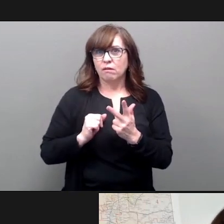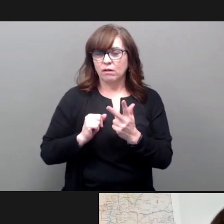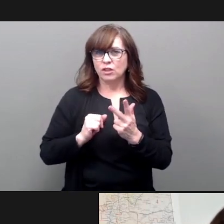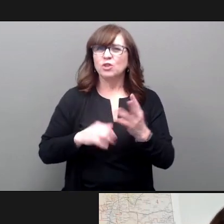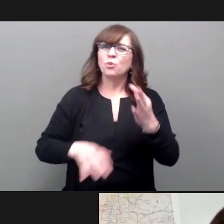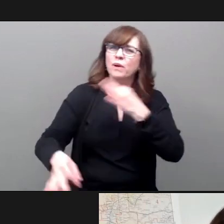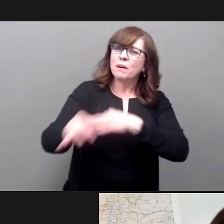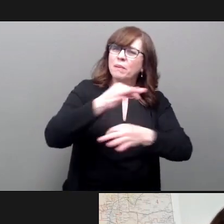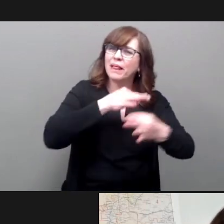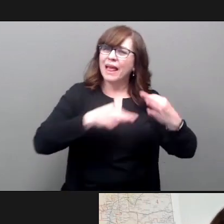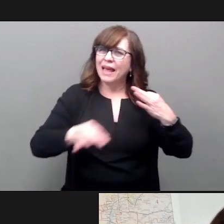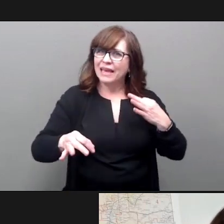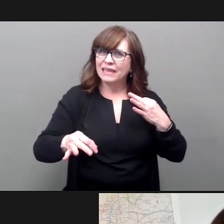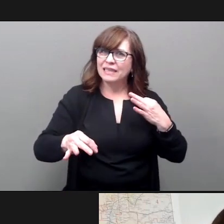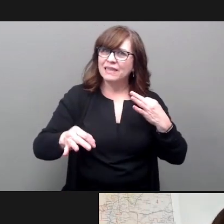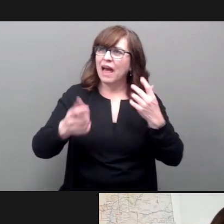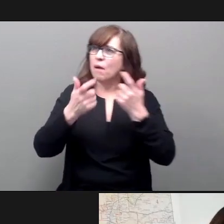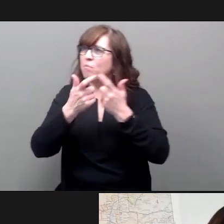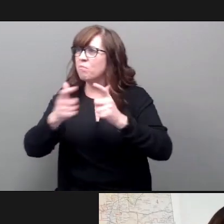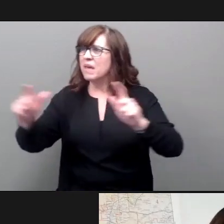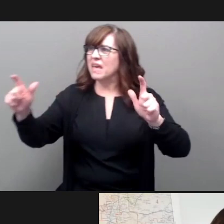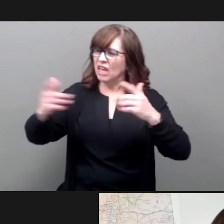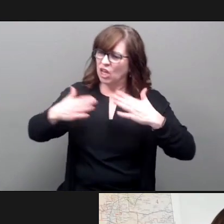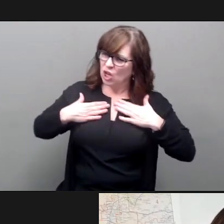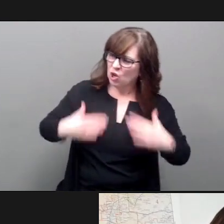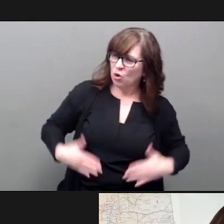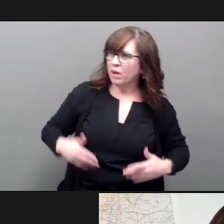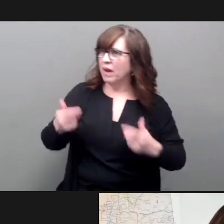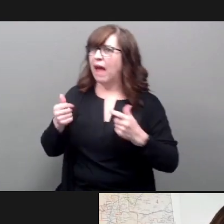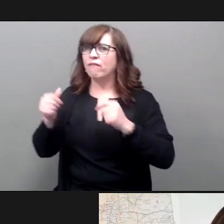replace this gargantuan human effort. I think